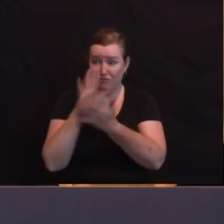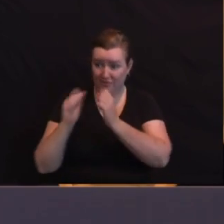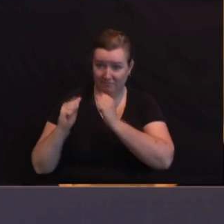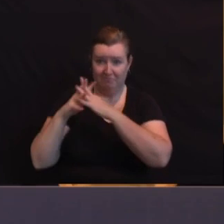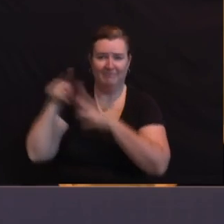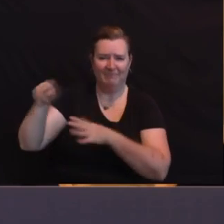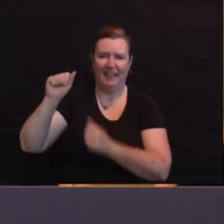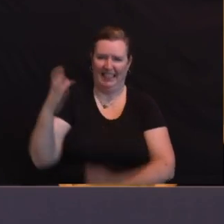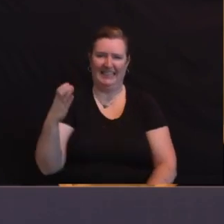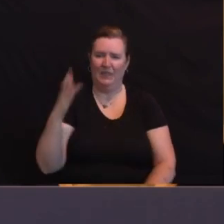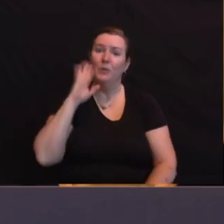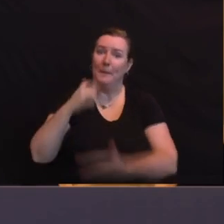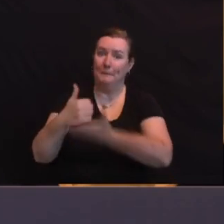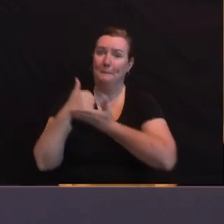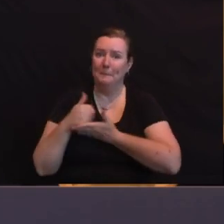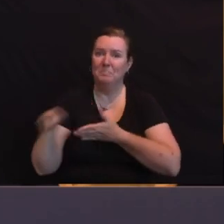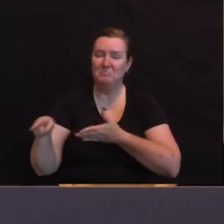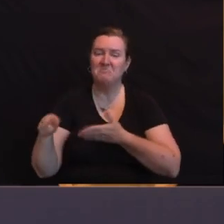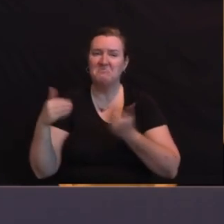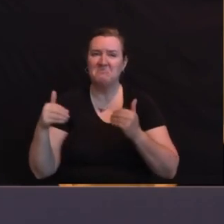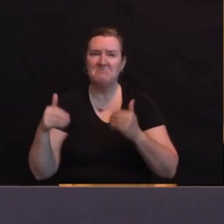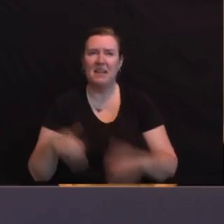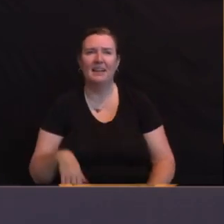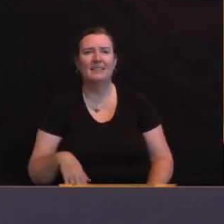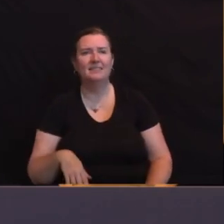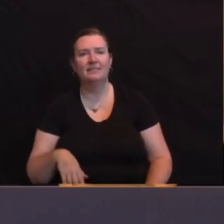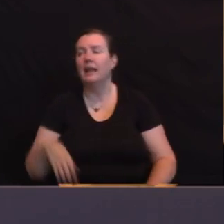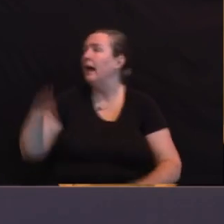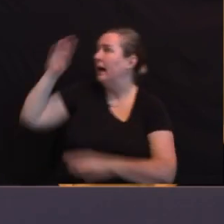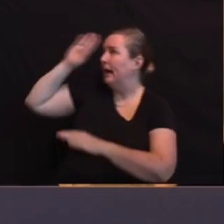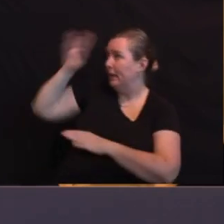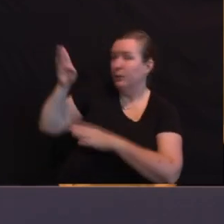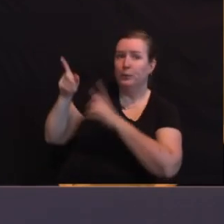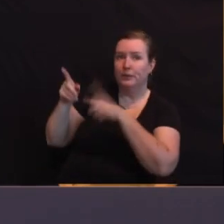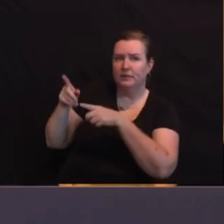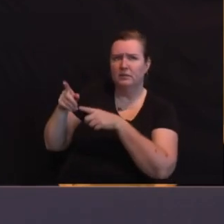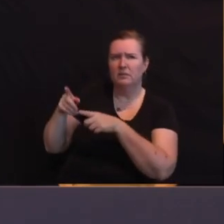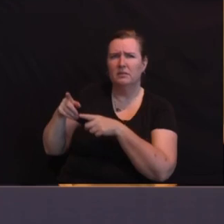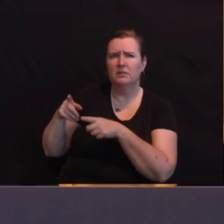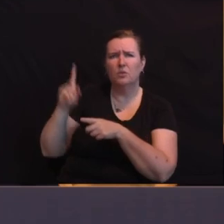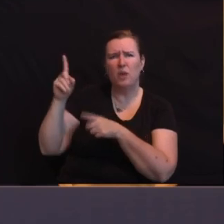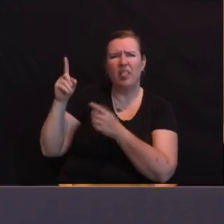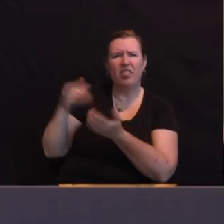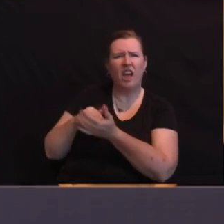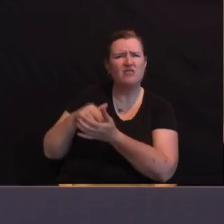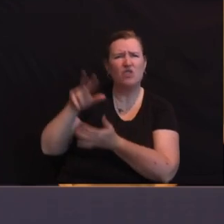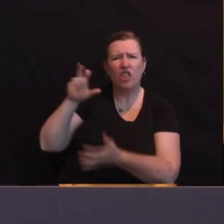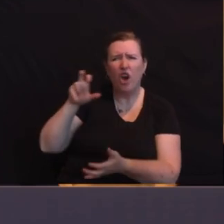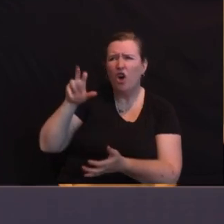Hi, Governor. Hey. 1,301 new cases. It's a lot.